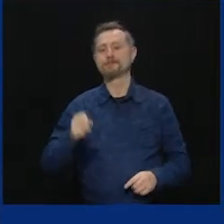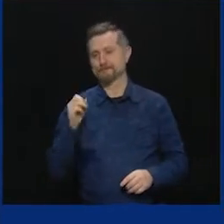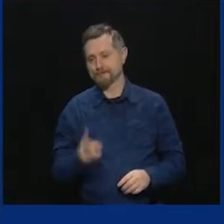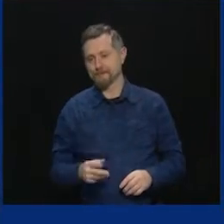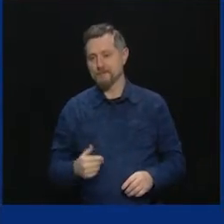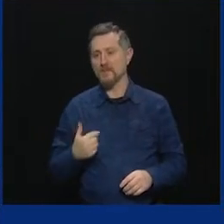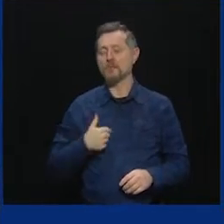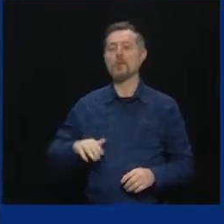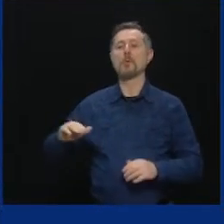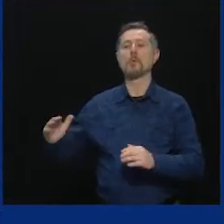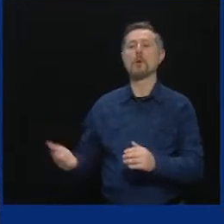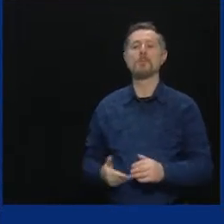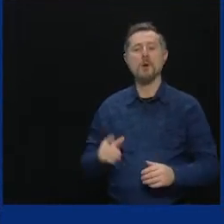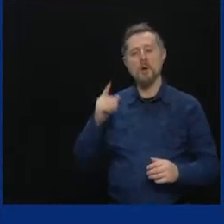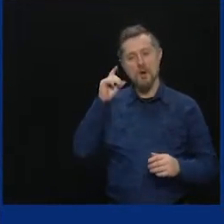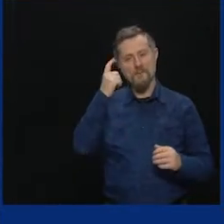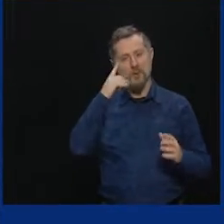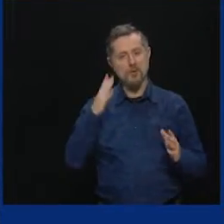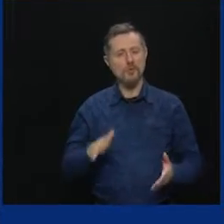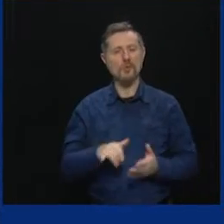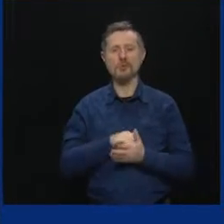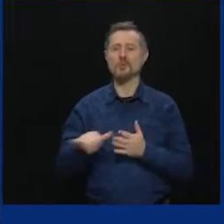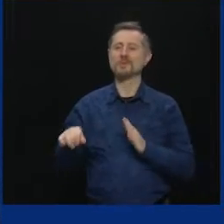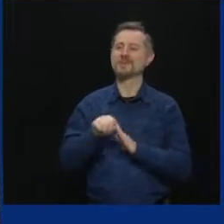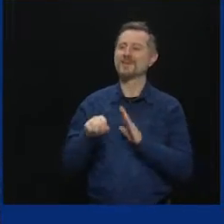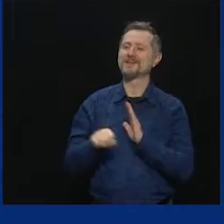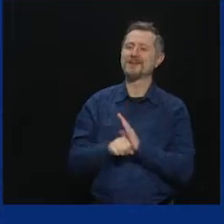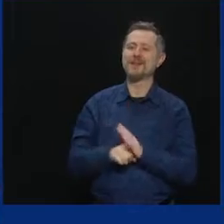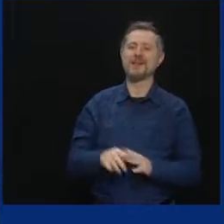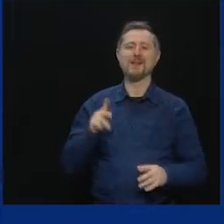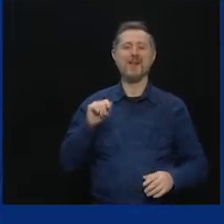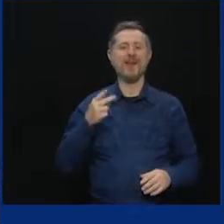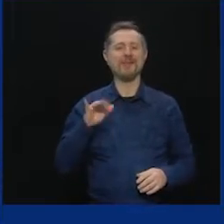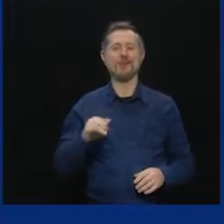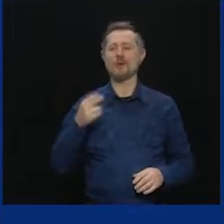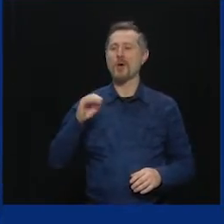the Governor of New York State, Governor Kathy Hochul.